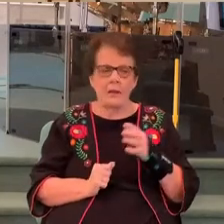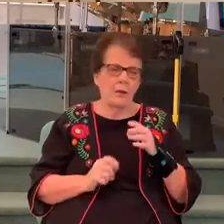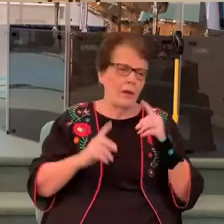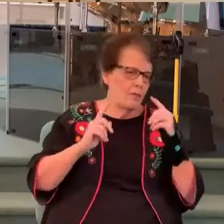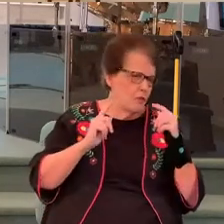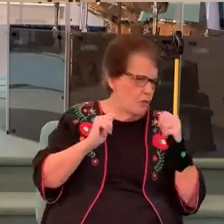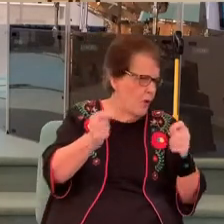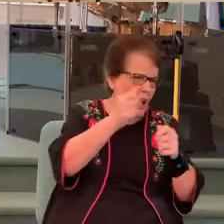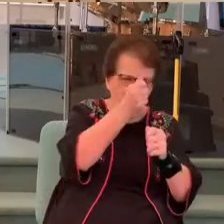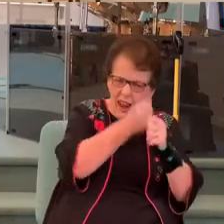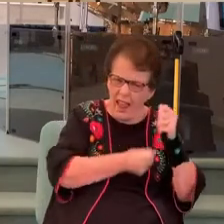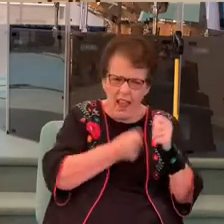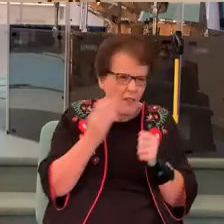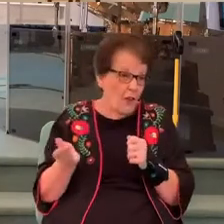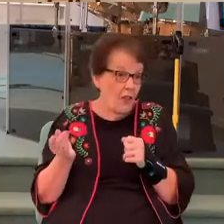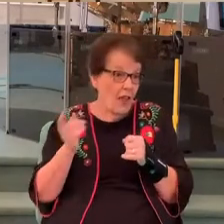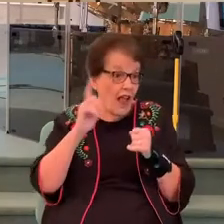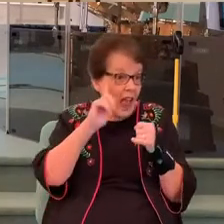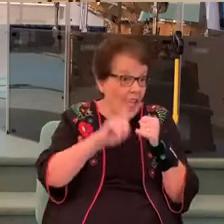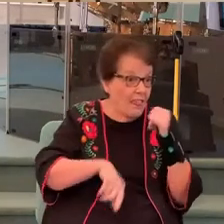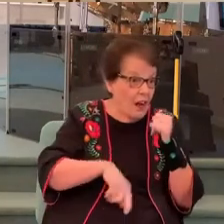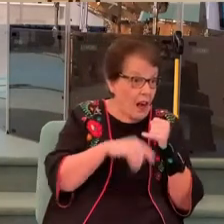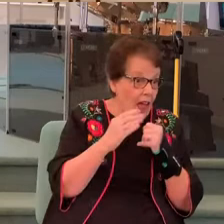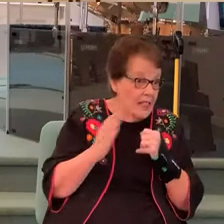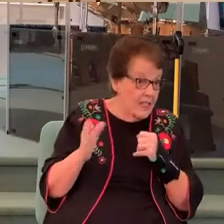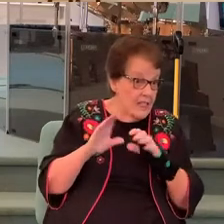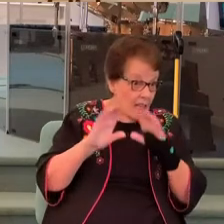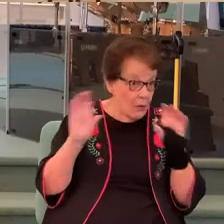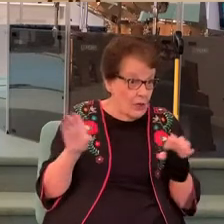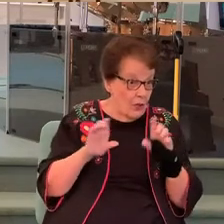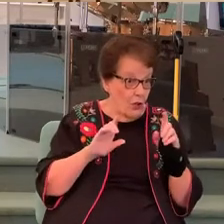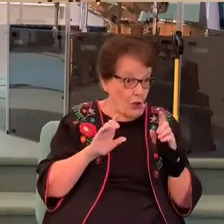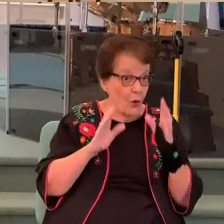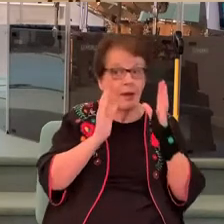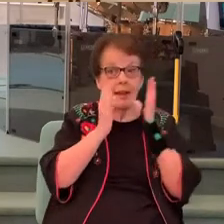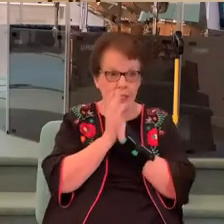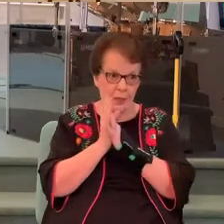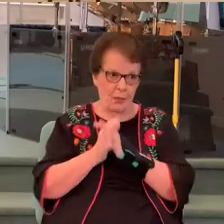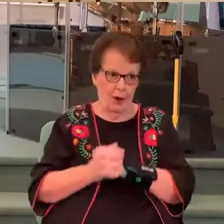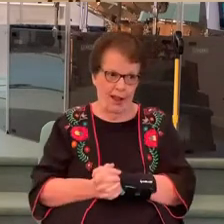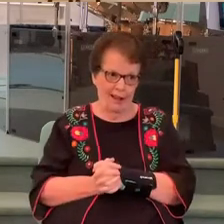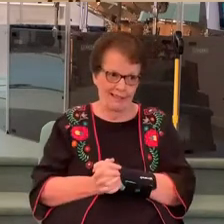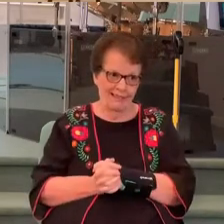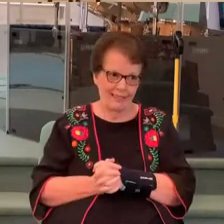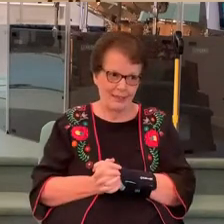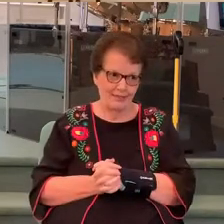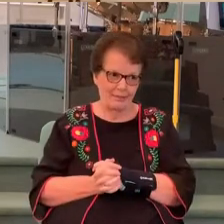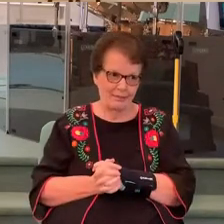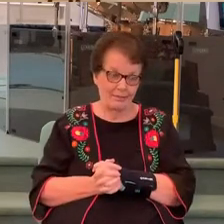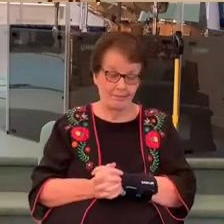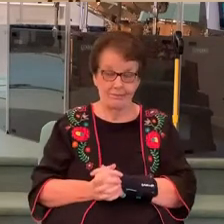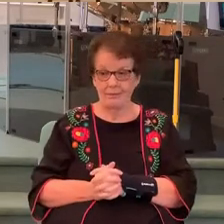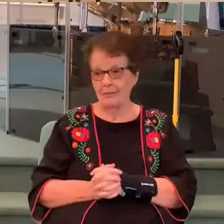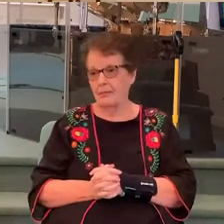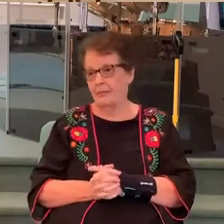we know how to tap. And the circumstance we find ourselves in just leaves us with no other choice than a Hail Mary. So